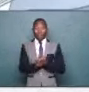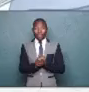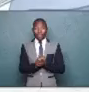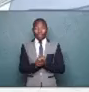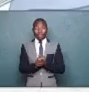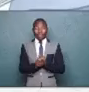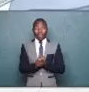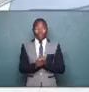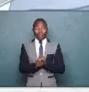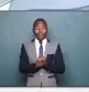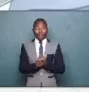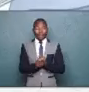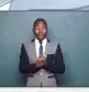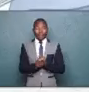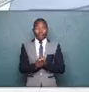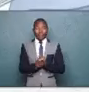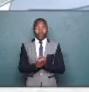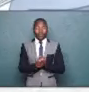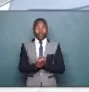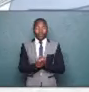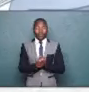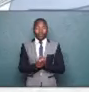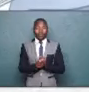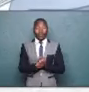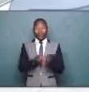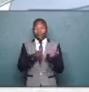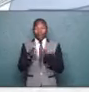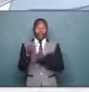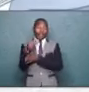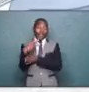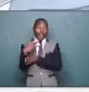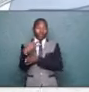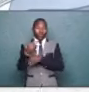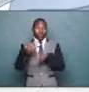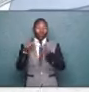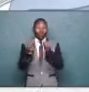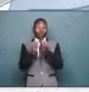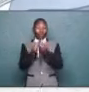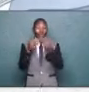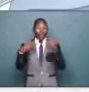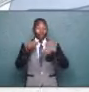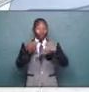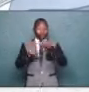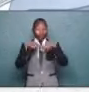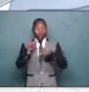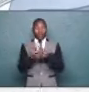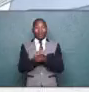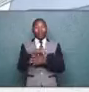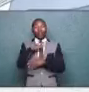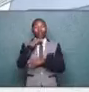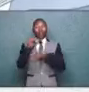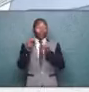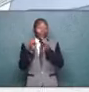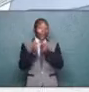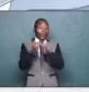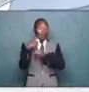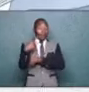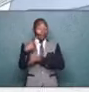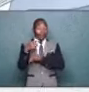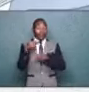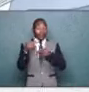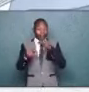and Luchenza Municipality. Phase 3 will run from 28th November to 11th